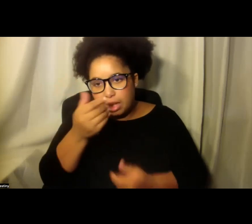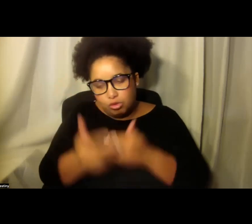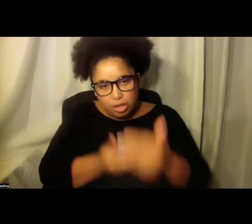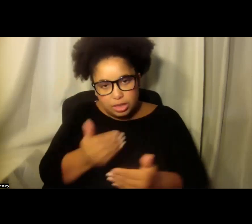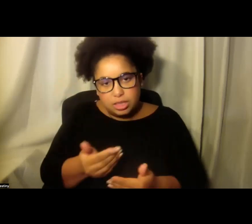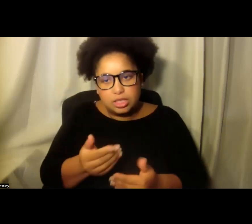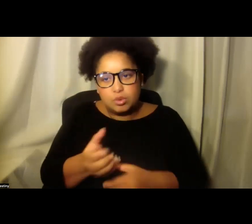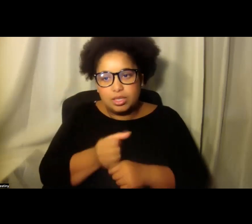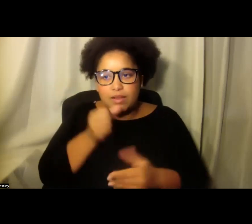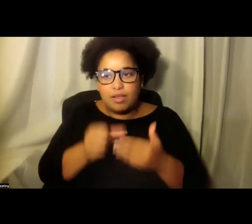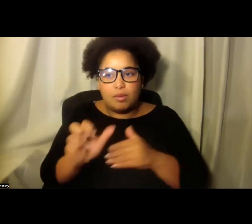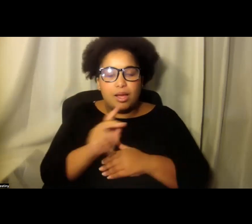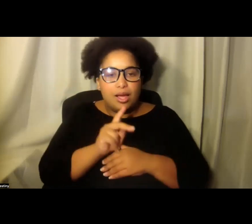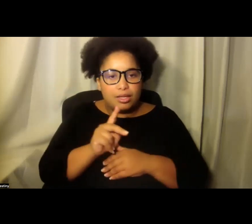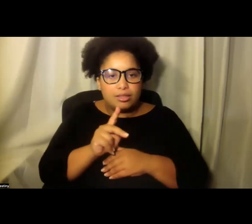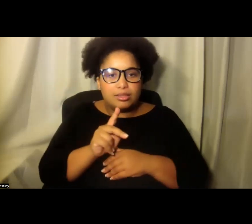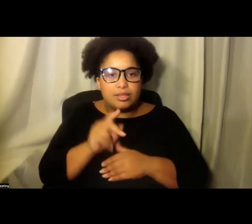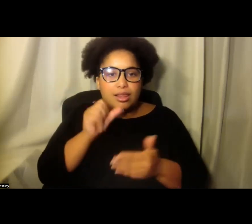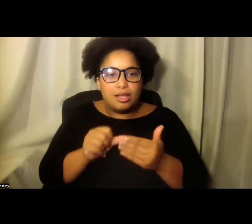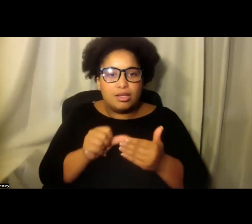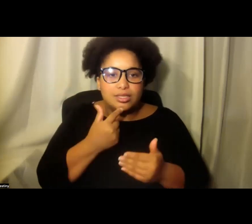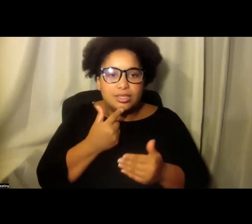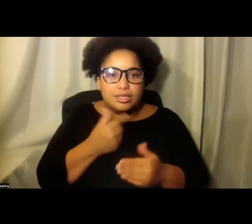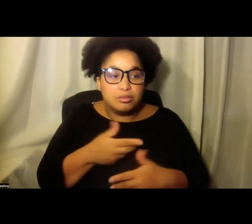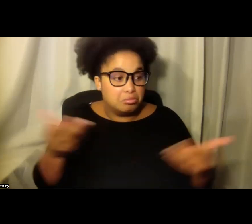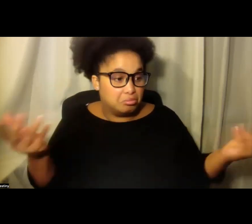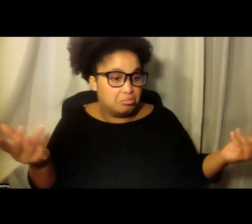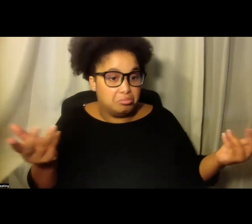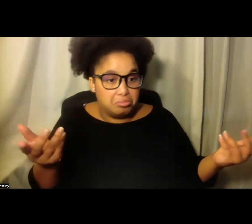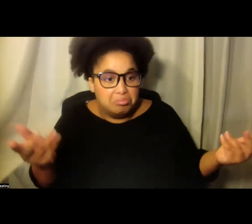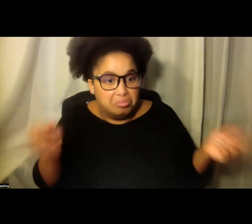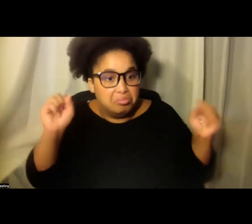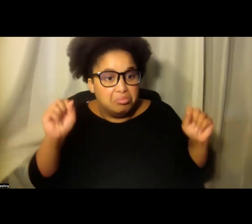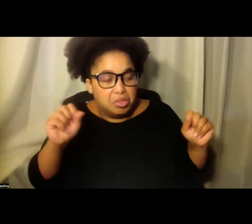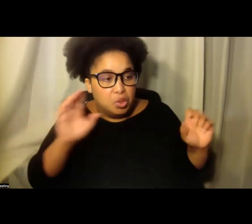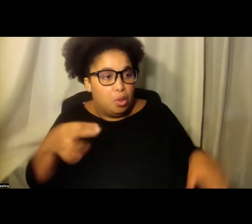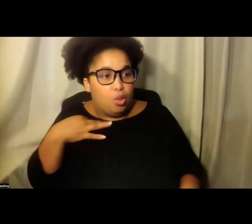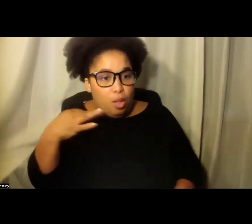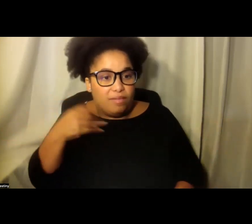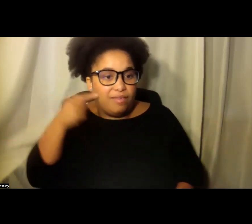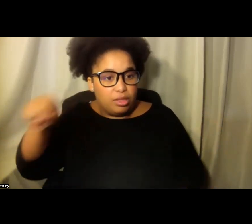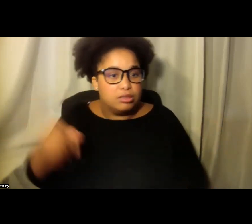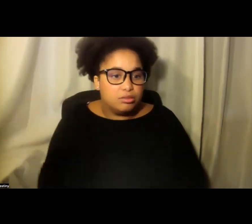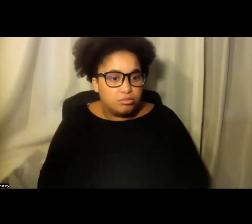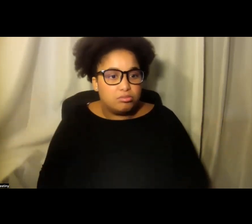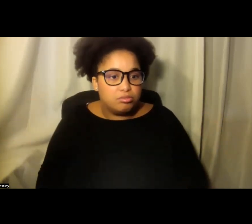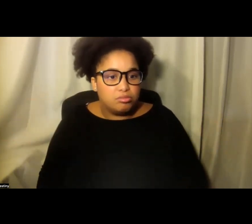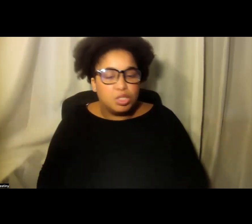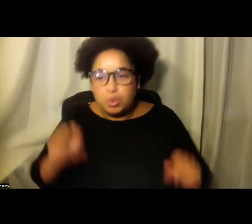process when you get a letter back that letter says, hey, you absolutely will qualify for this, submit